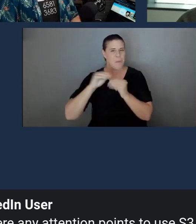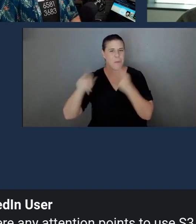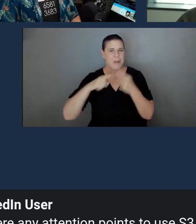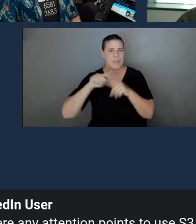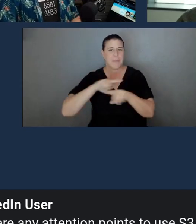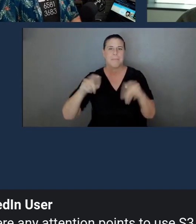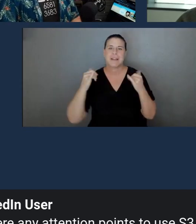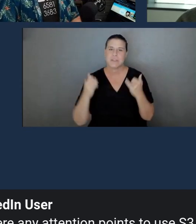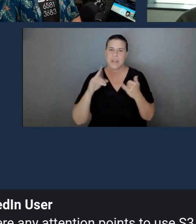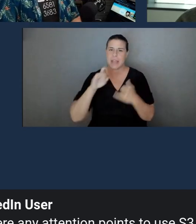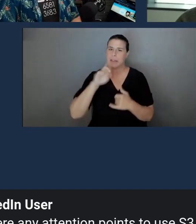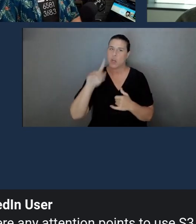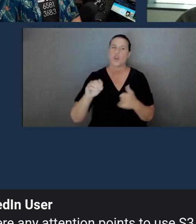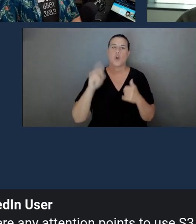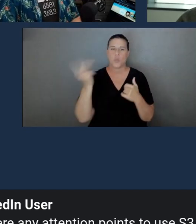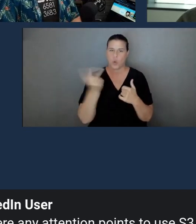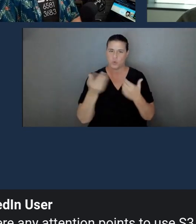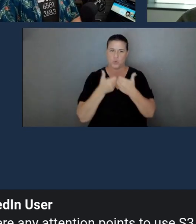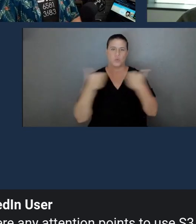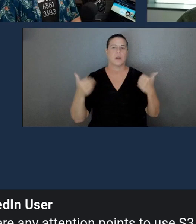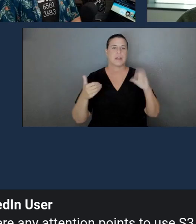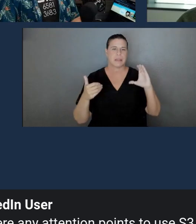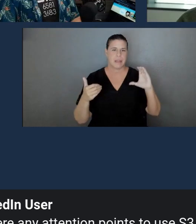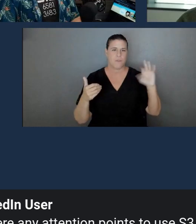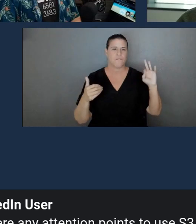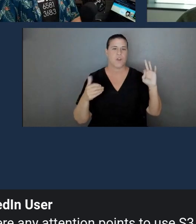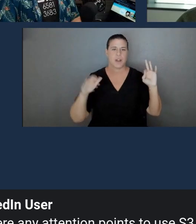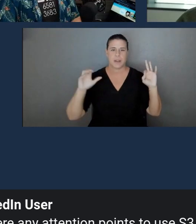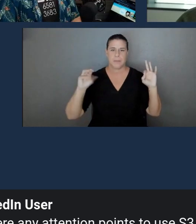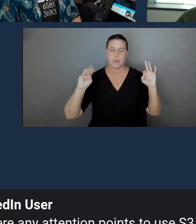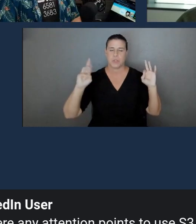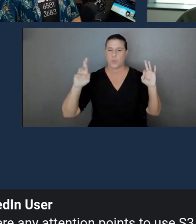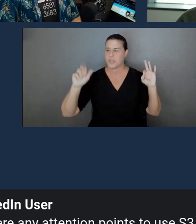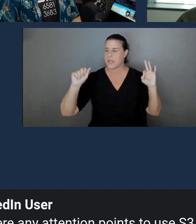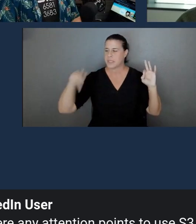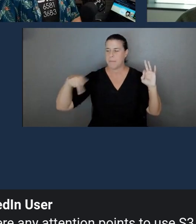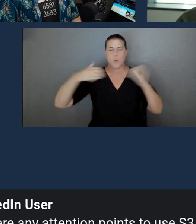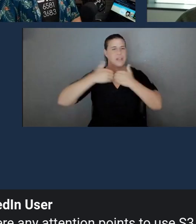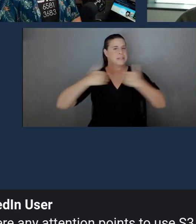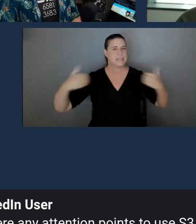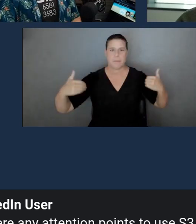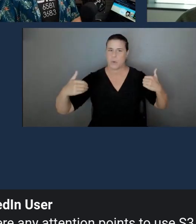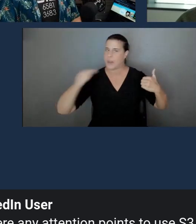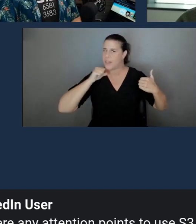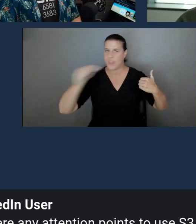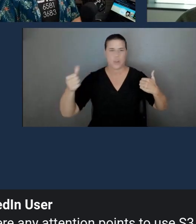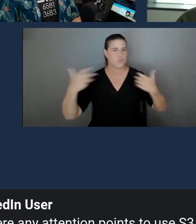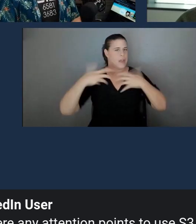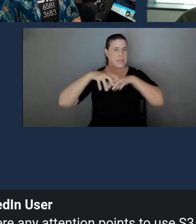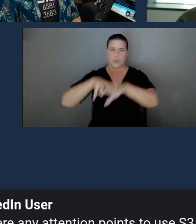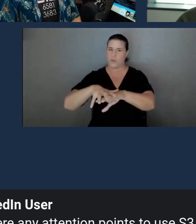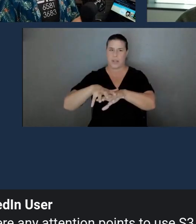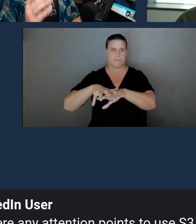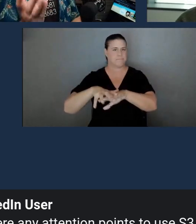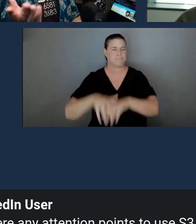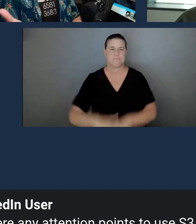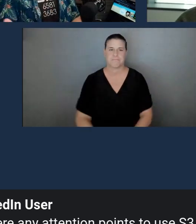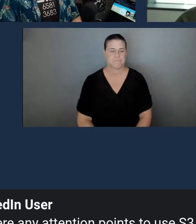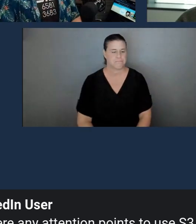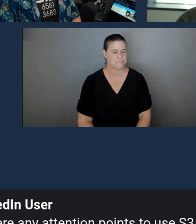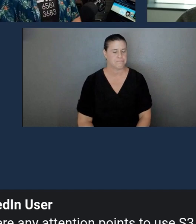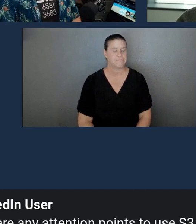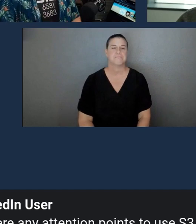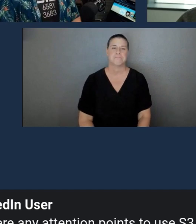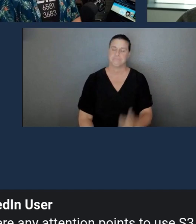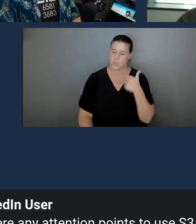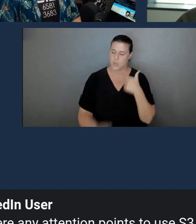today, Darko, to answer your question, those are separate. They do not today integrate with each other. Okay. Good to know. I